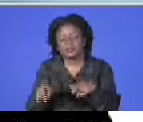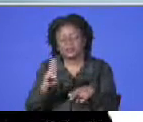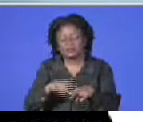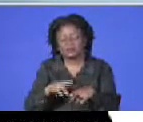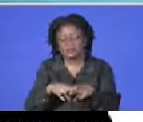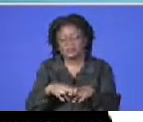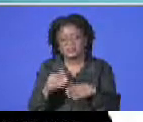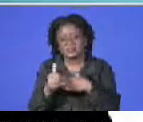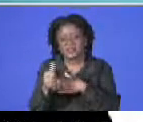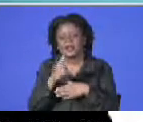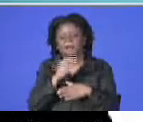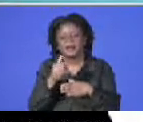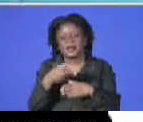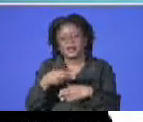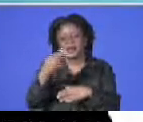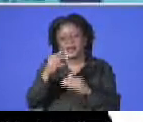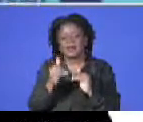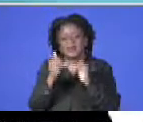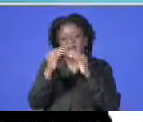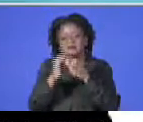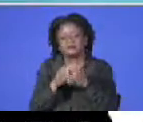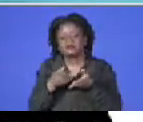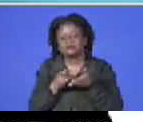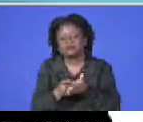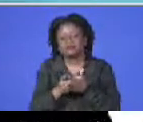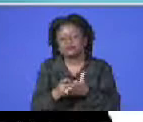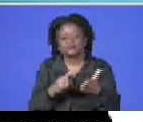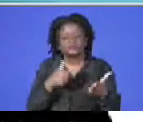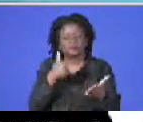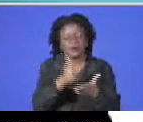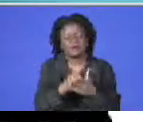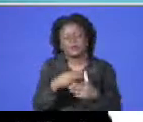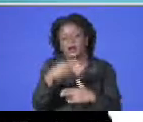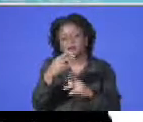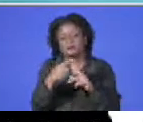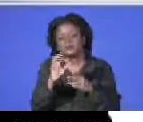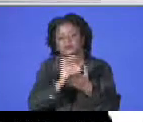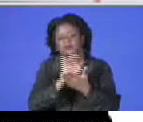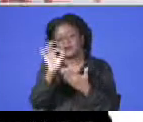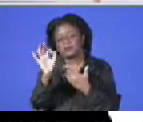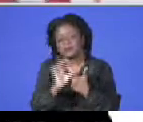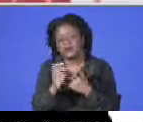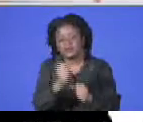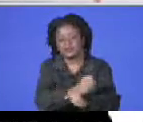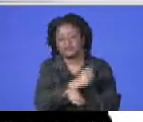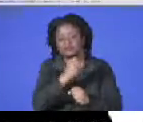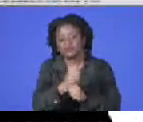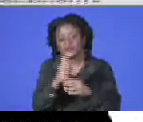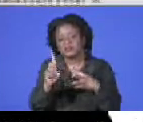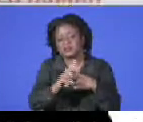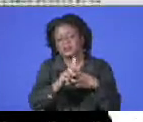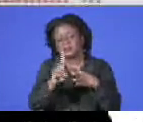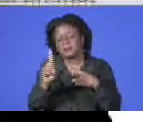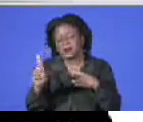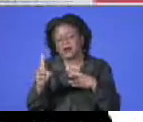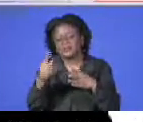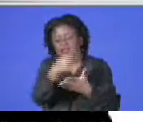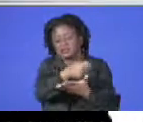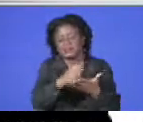high volume of cruise arrivals up to February, which strengthened departure taxes by $5.6 million